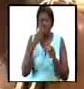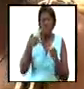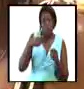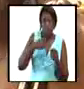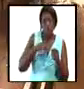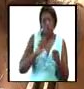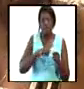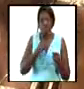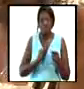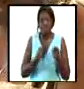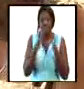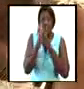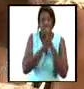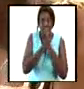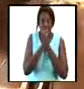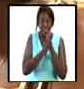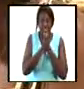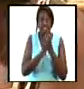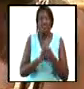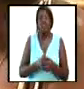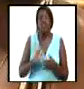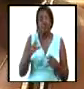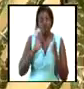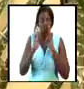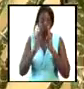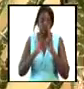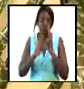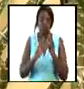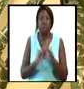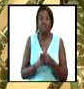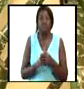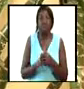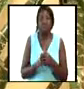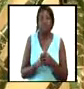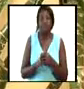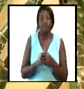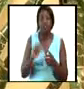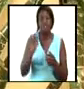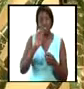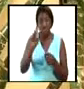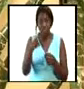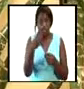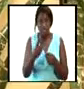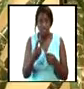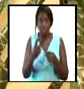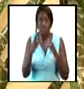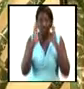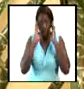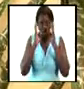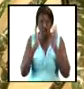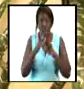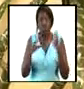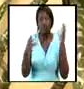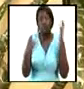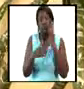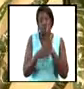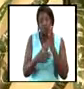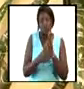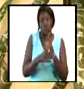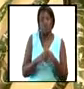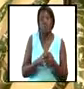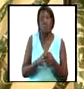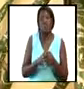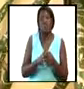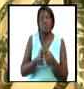and I am interesting. I was just talking. Well, you may find that if you're serious about your work, you may attract the kind of guy who